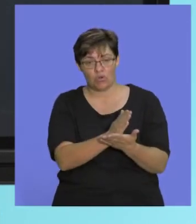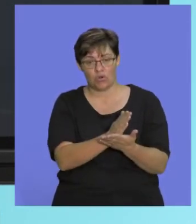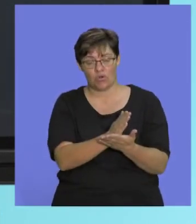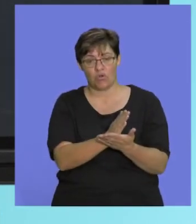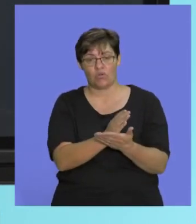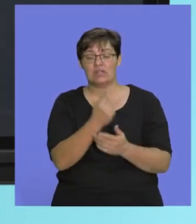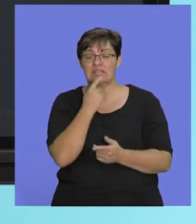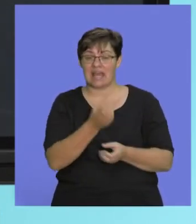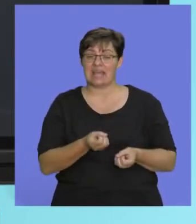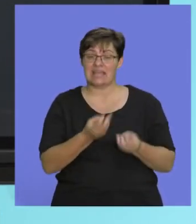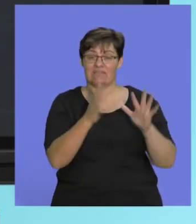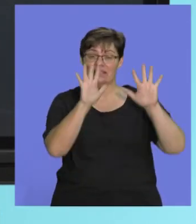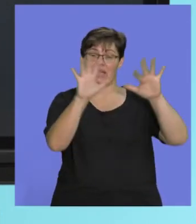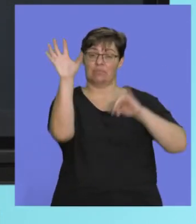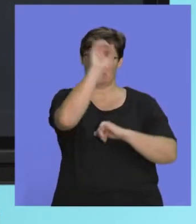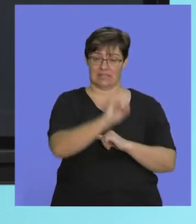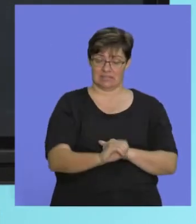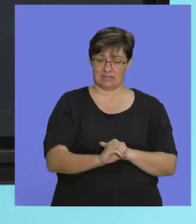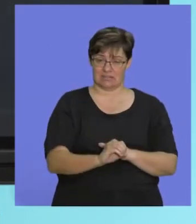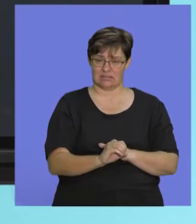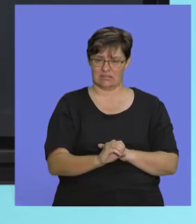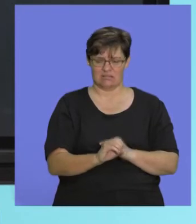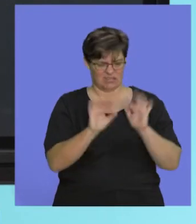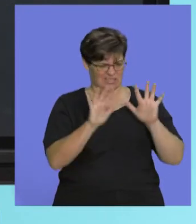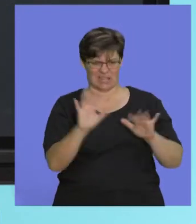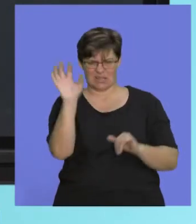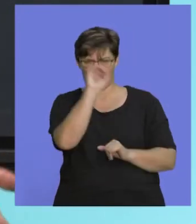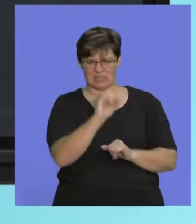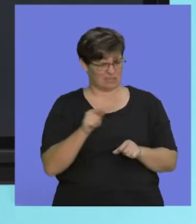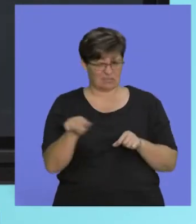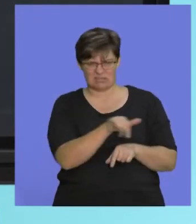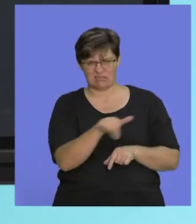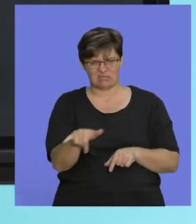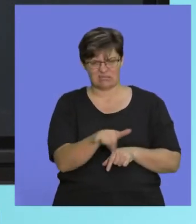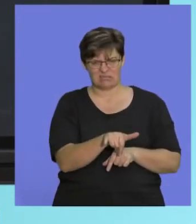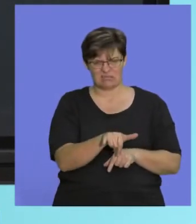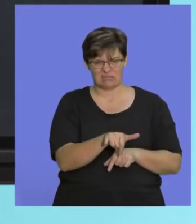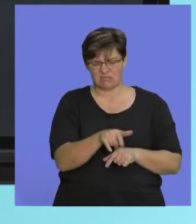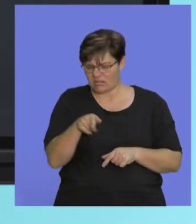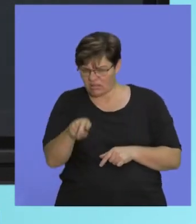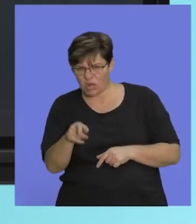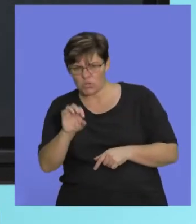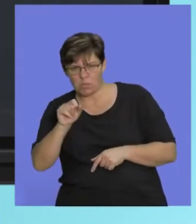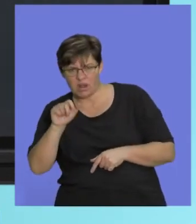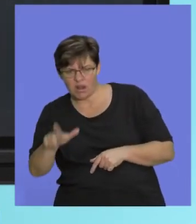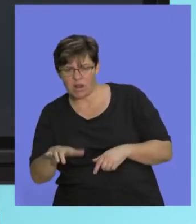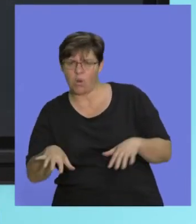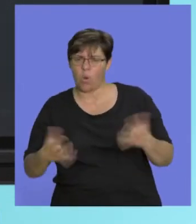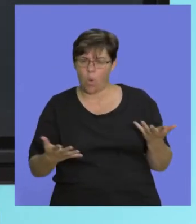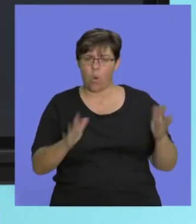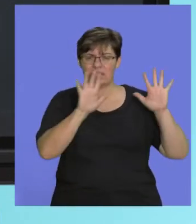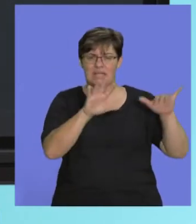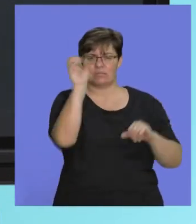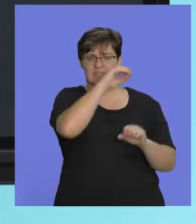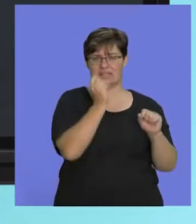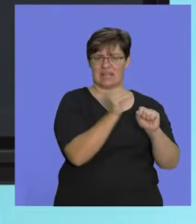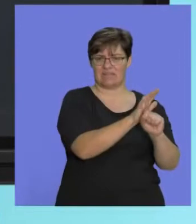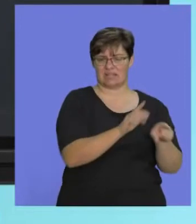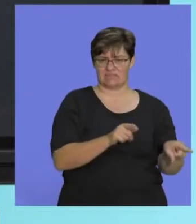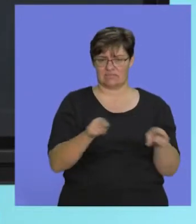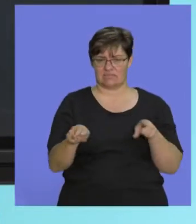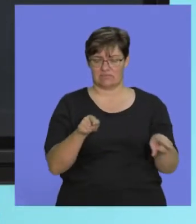you know when they say we give you 10%, what 10% is that? Is it 10% nominal interest or